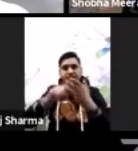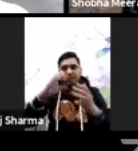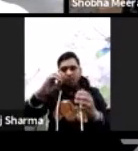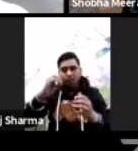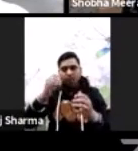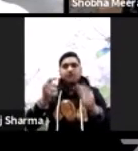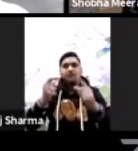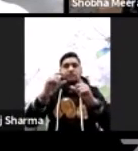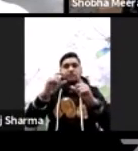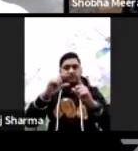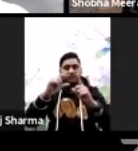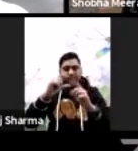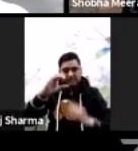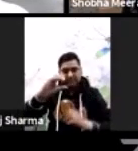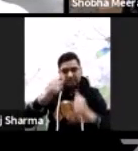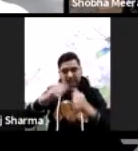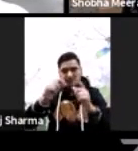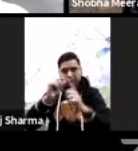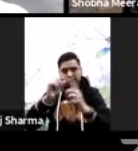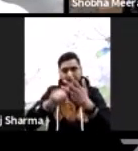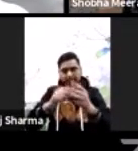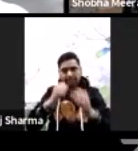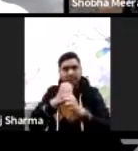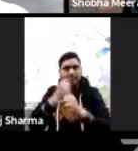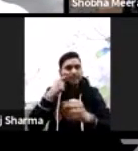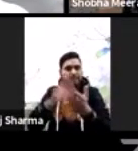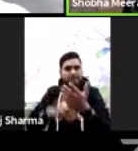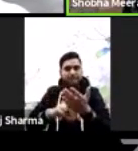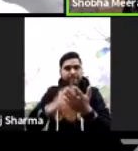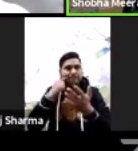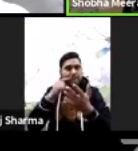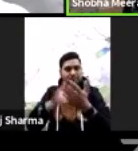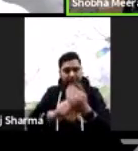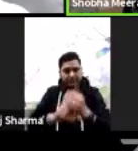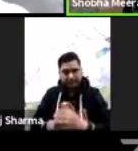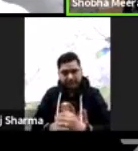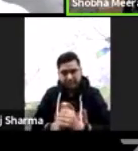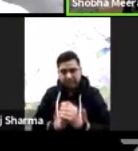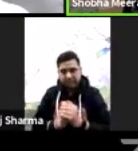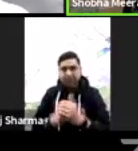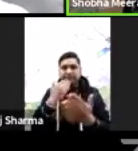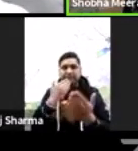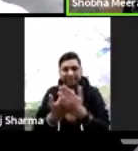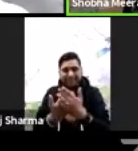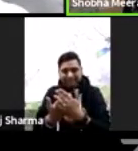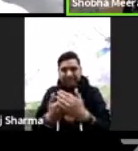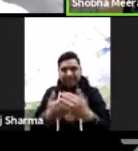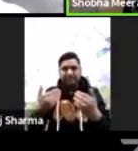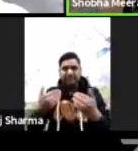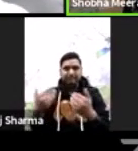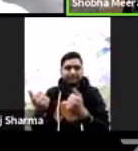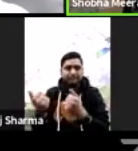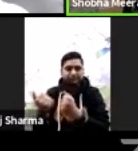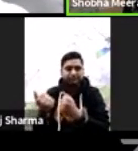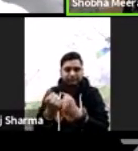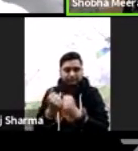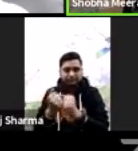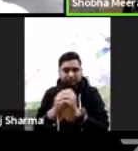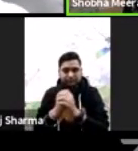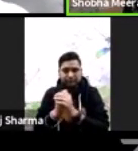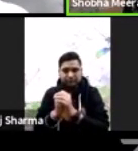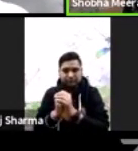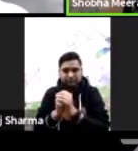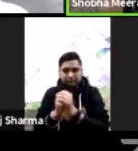inclusion at a global level. Over to you, Sobha. Thank you, Shubhapriya. And a small correction, I wouldn't call